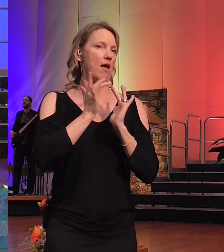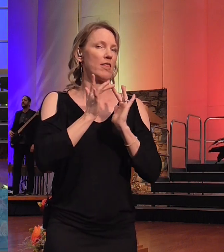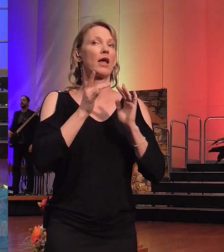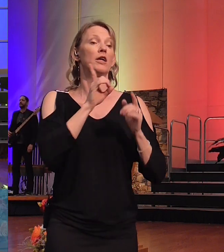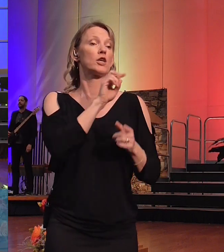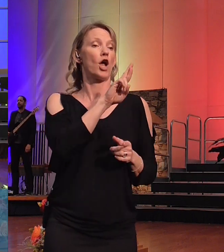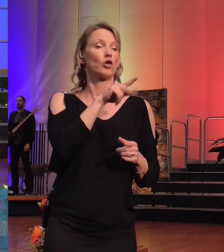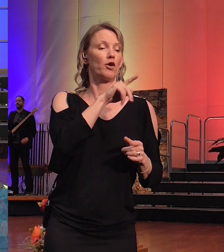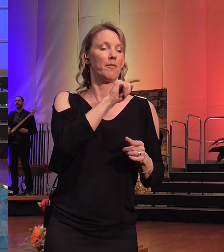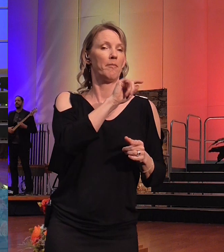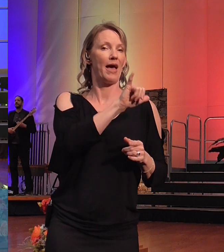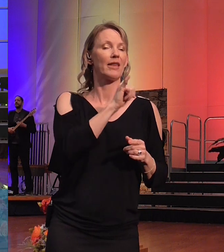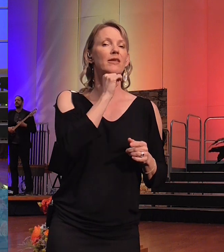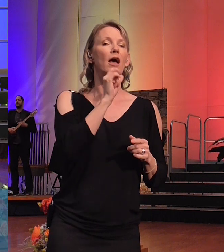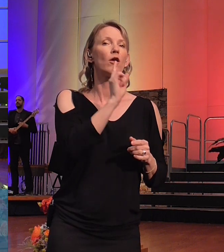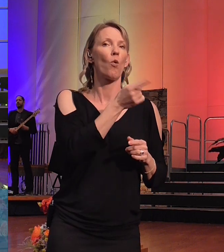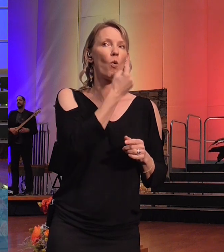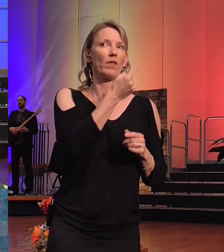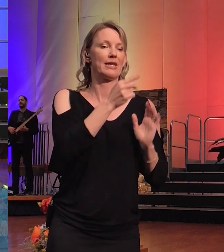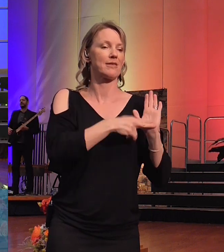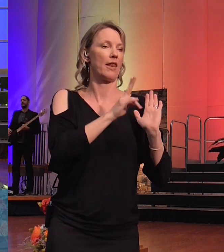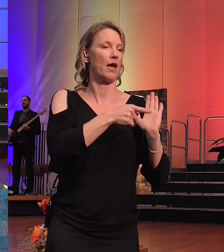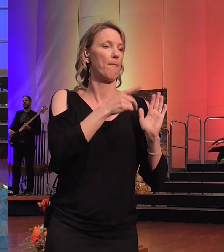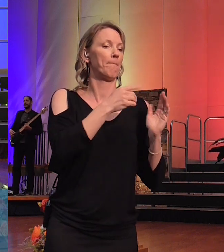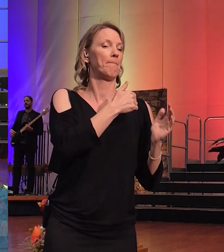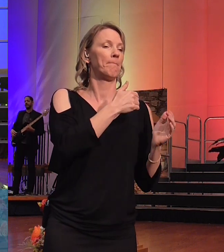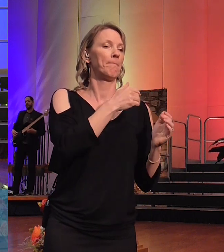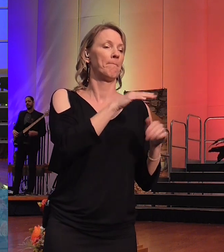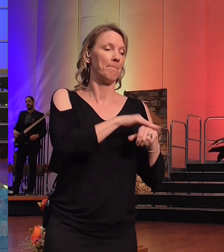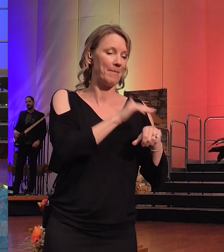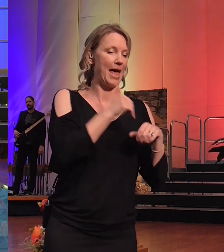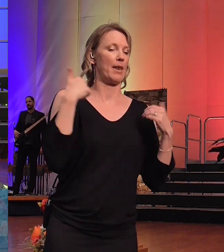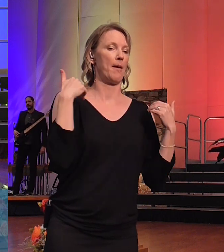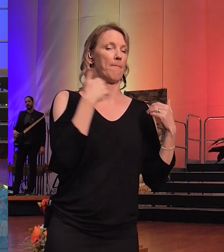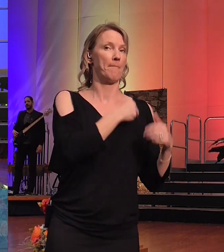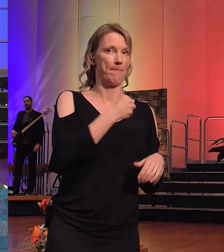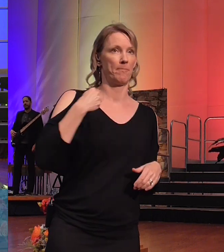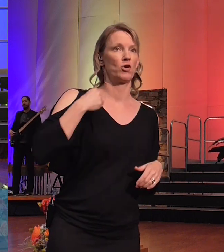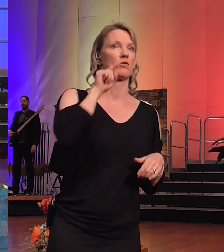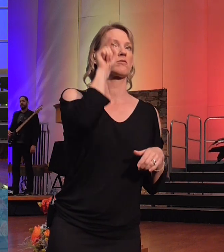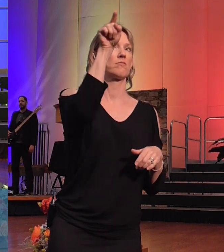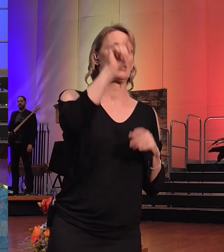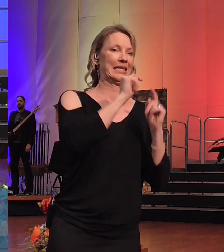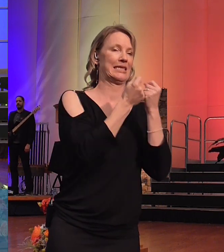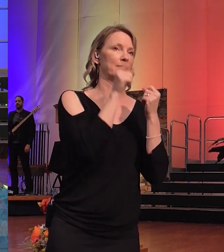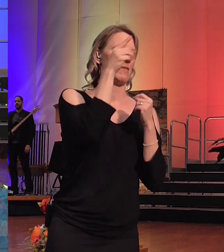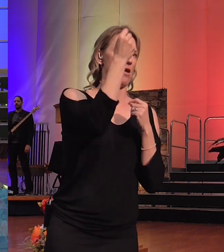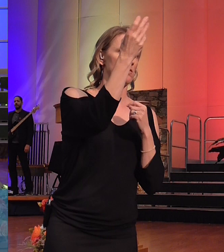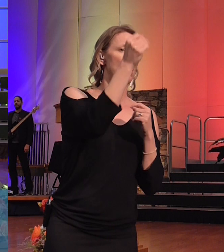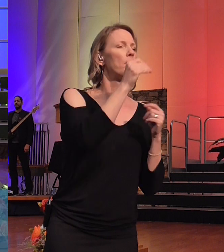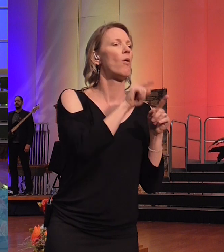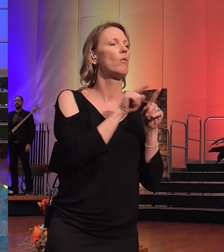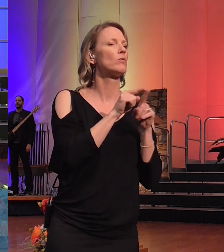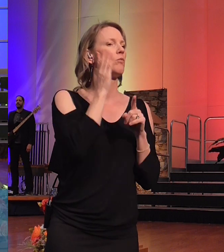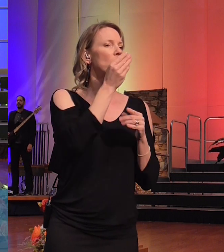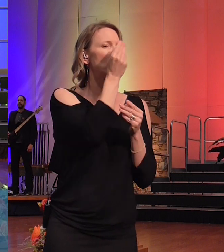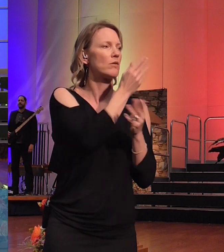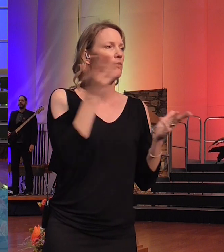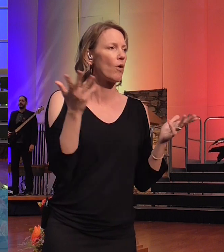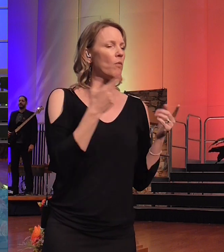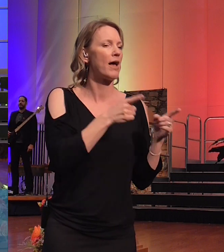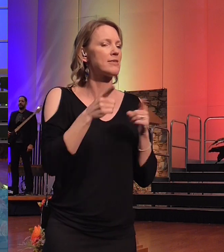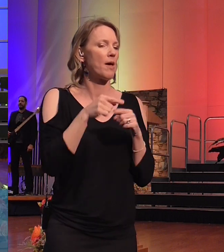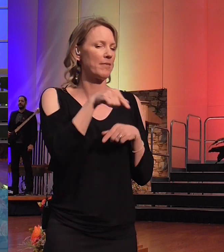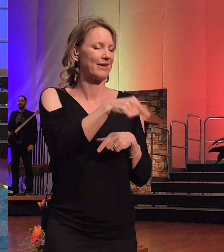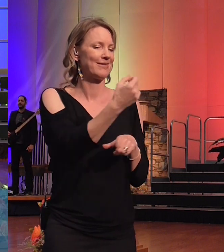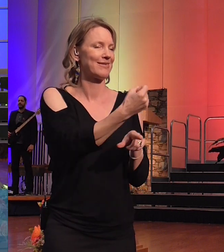Dr. Patty is not only signing up pet members there with your incredible team out there on the veranda, but will you tell us a little bit about